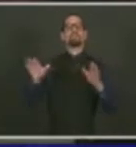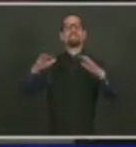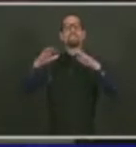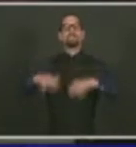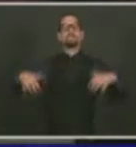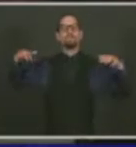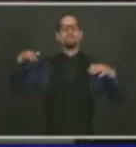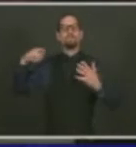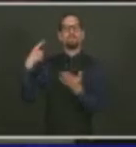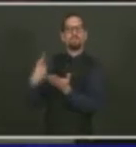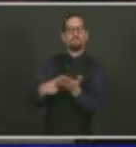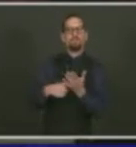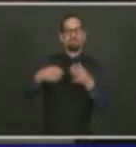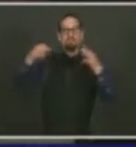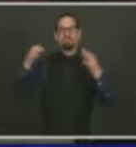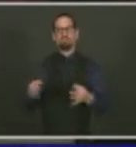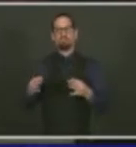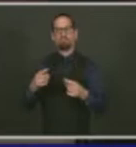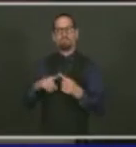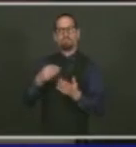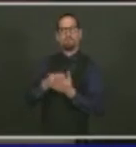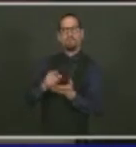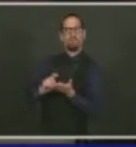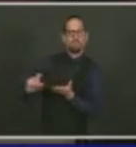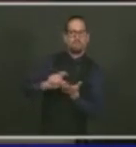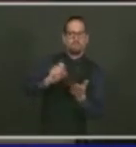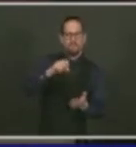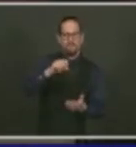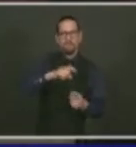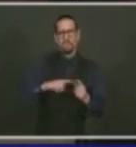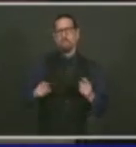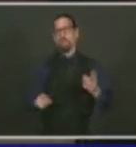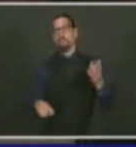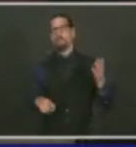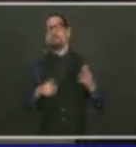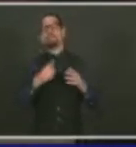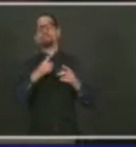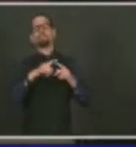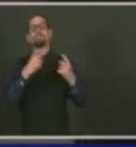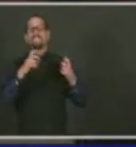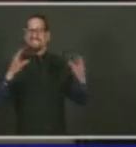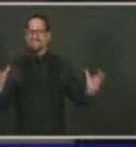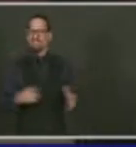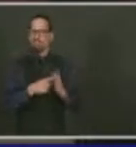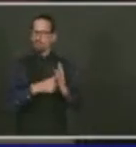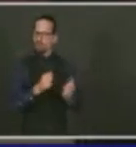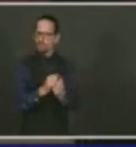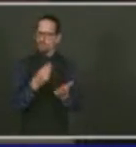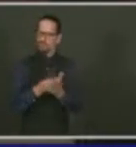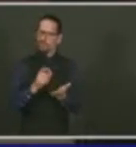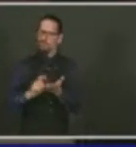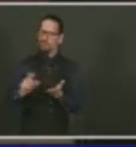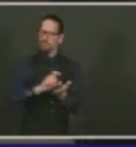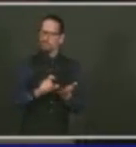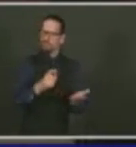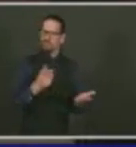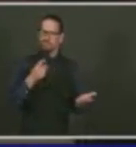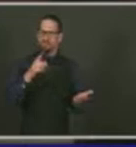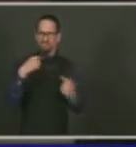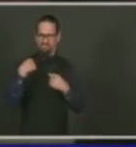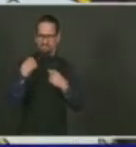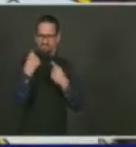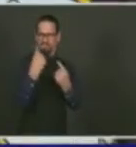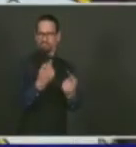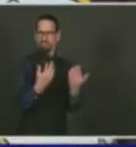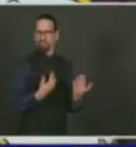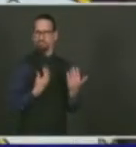Assembly. When will the public sector begin to absorb the shared financial sacrifices that so many Rhode Islanders in the private sector have been forced to